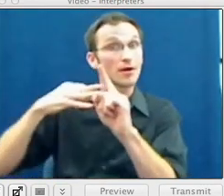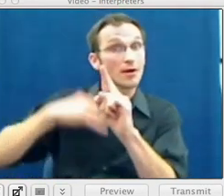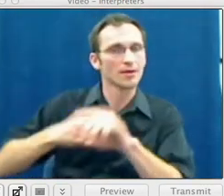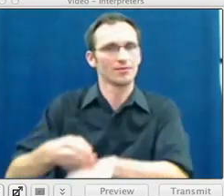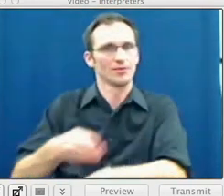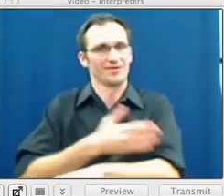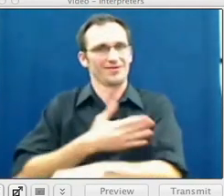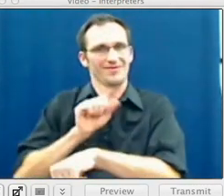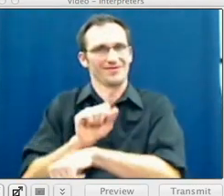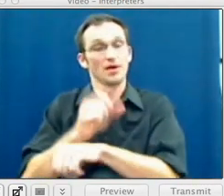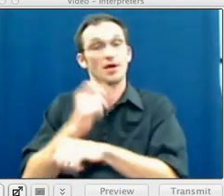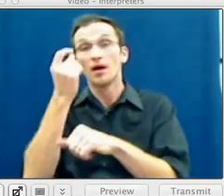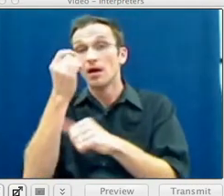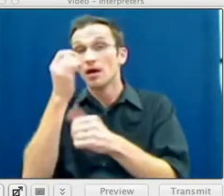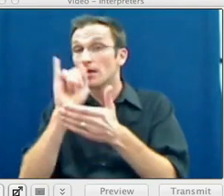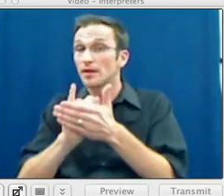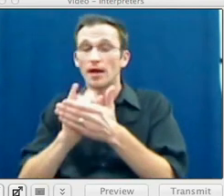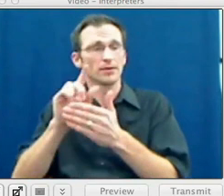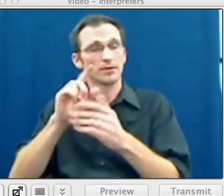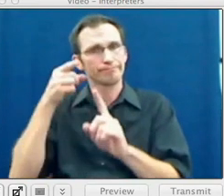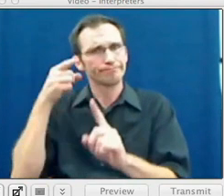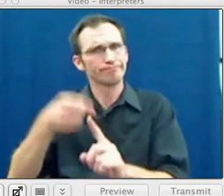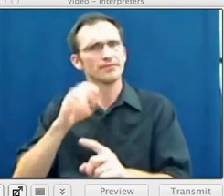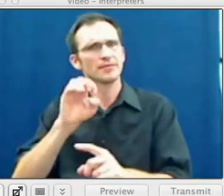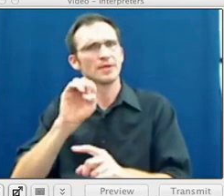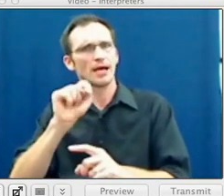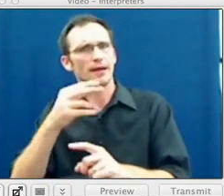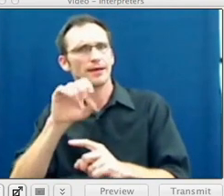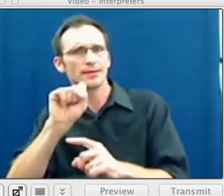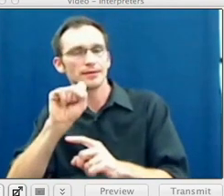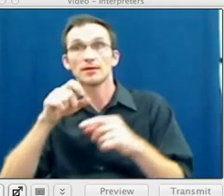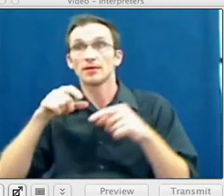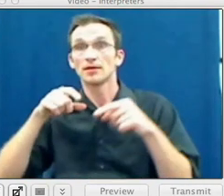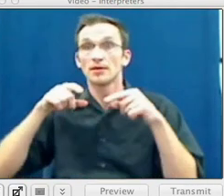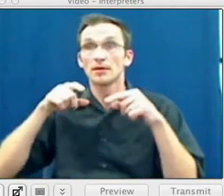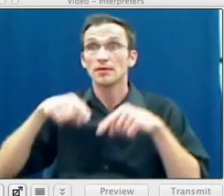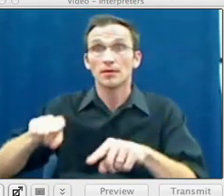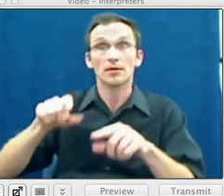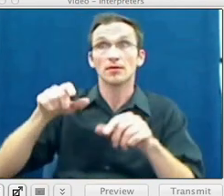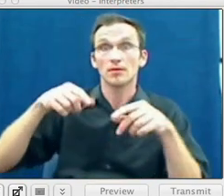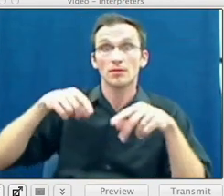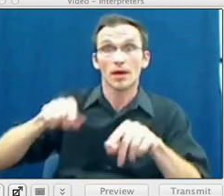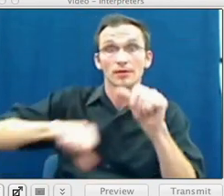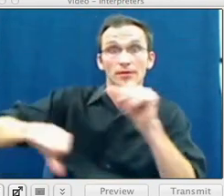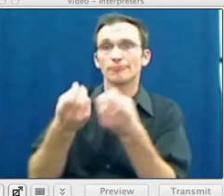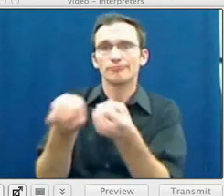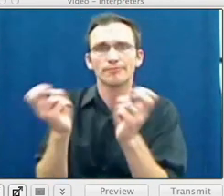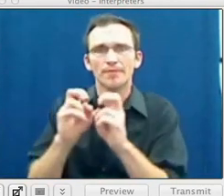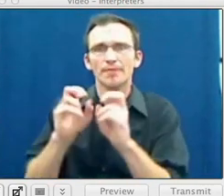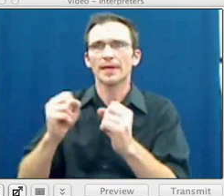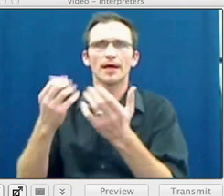would, in the company of your peers, share your ideas, hear feedback,